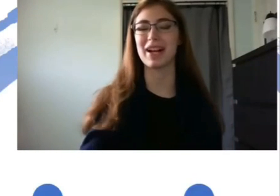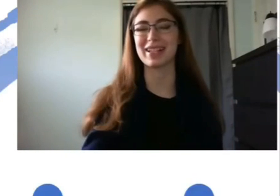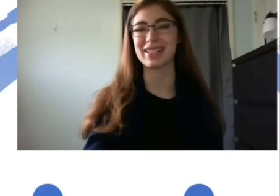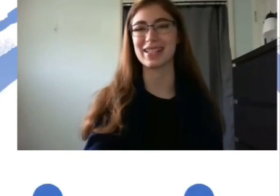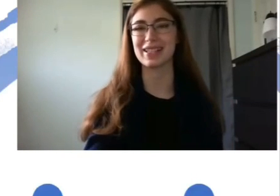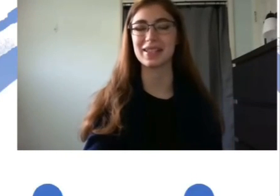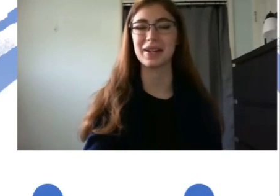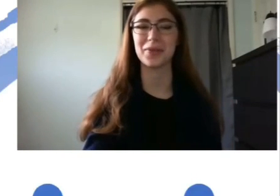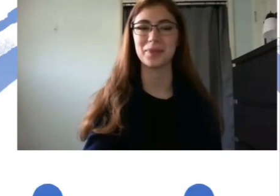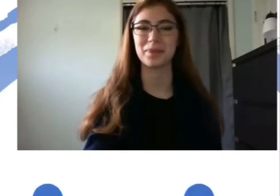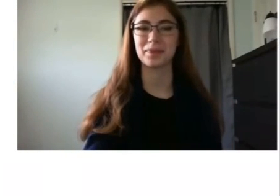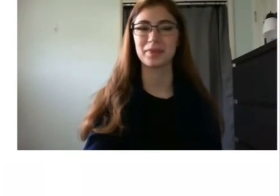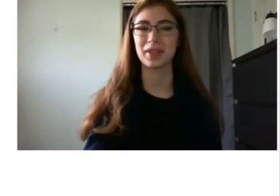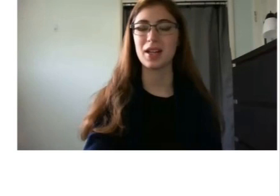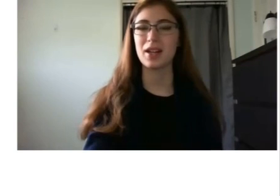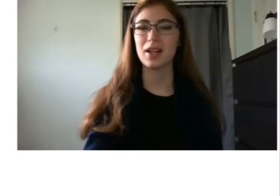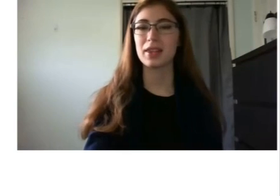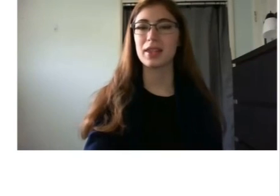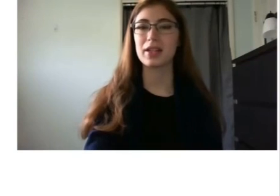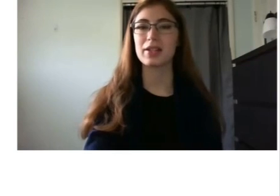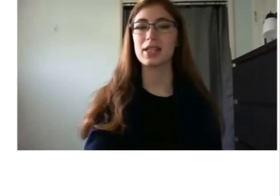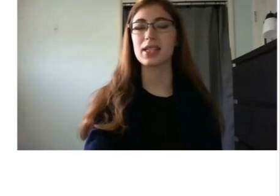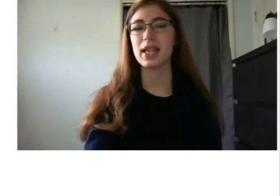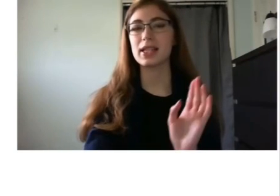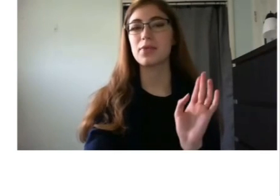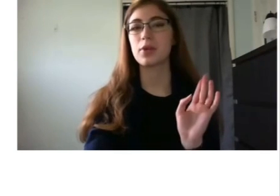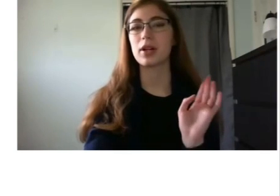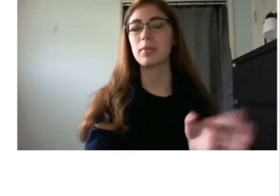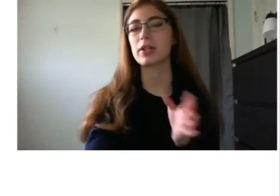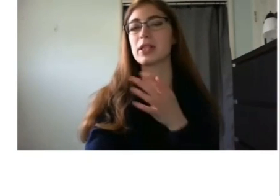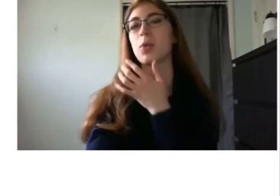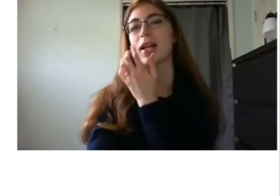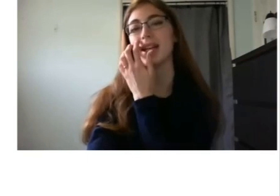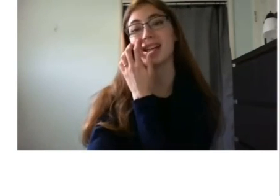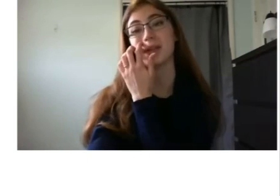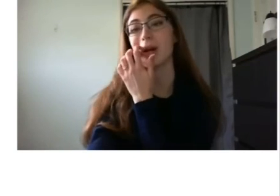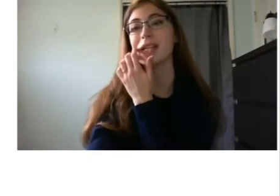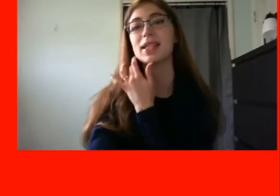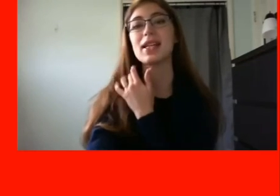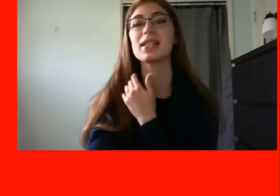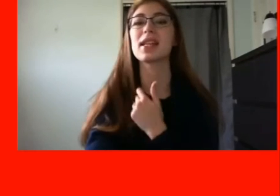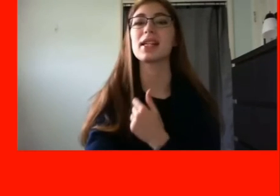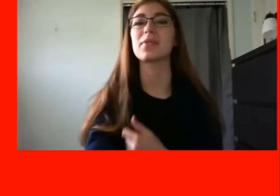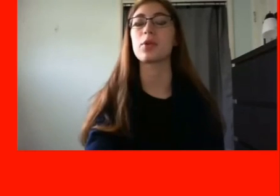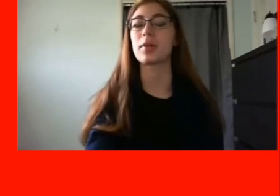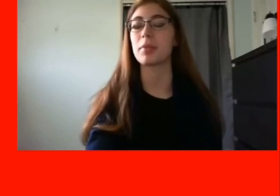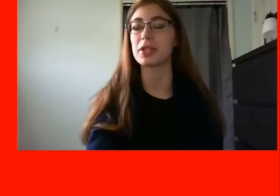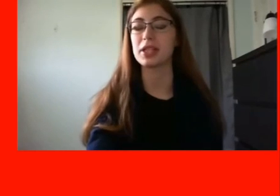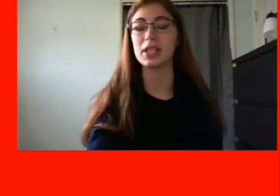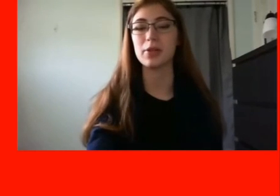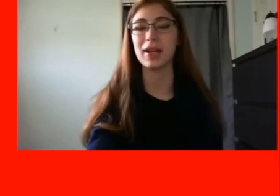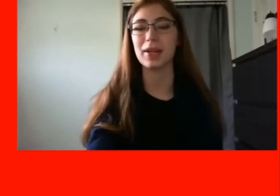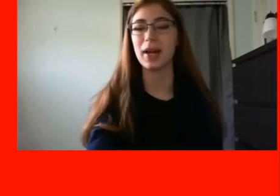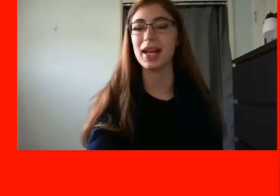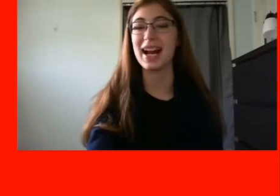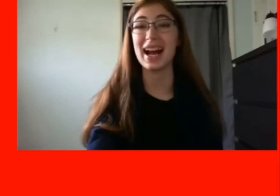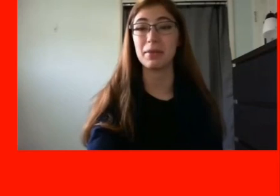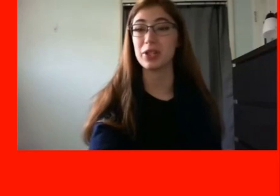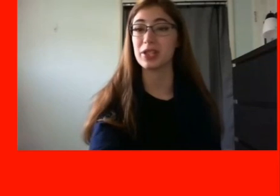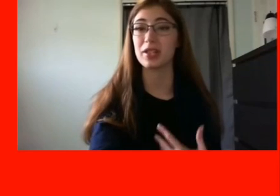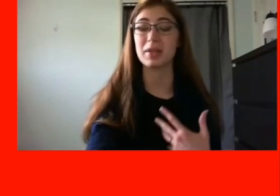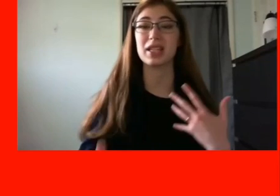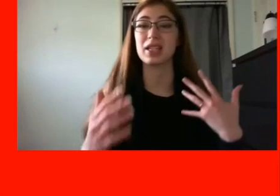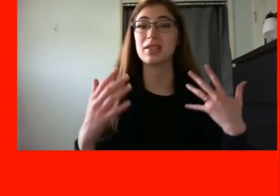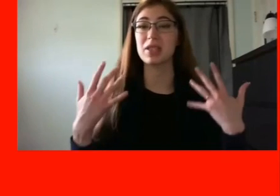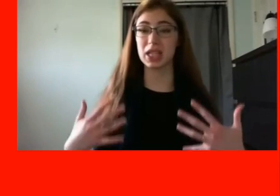gonna be practicing. So there's slides for person 1 in white and slides for person 2 in red. I'm